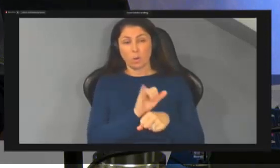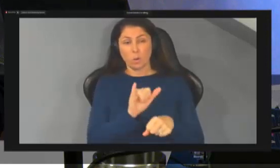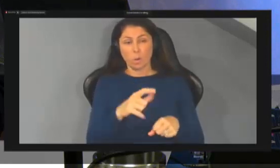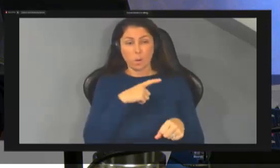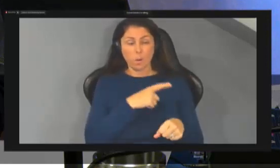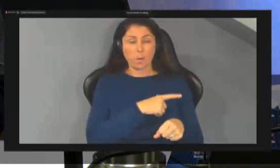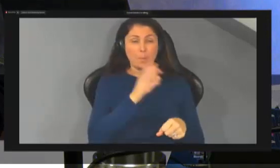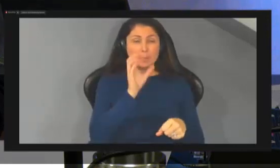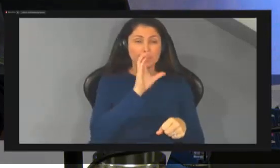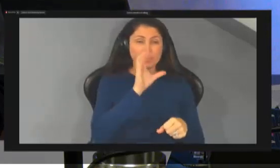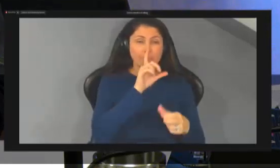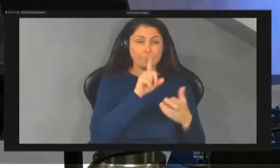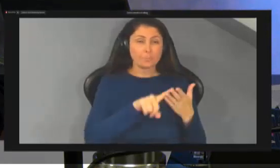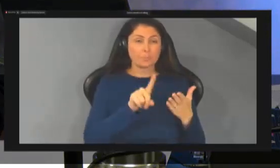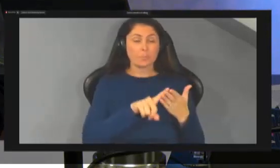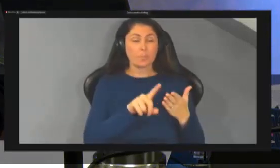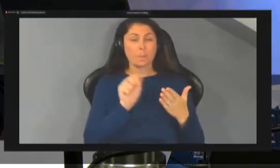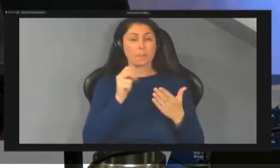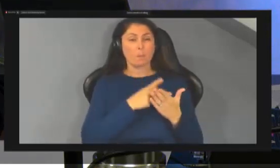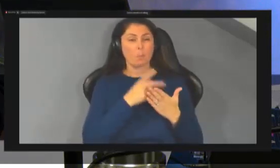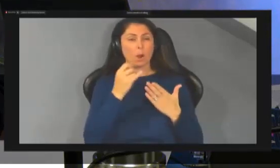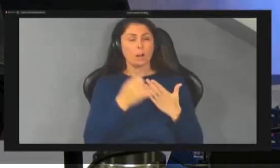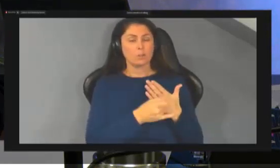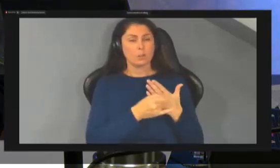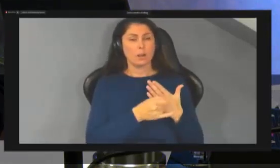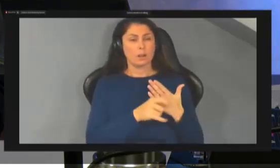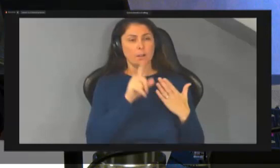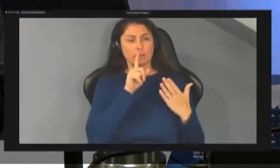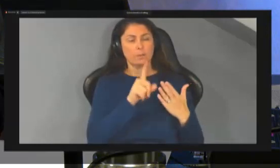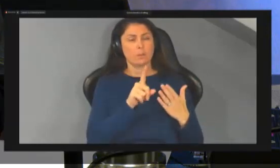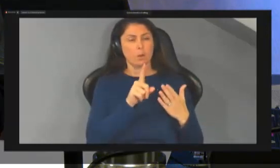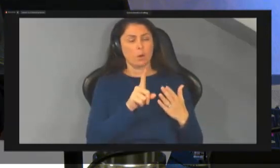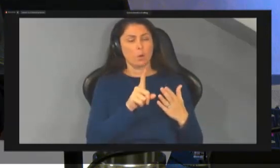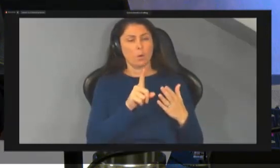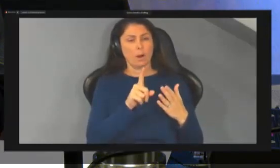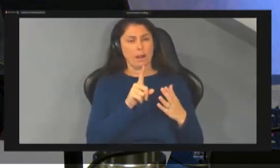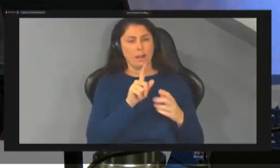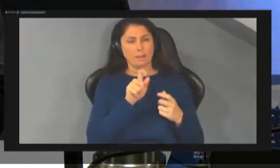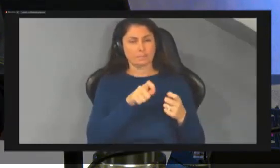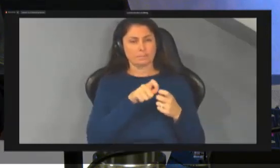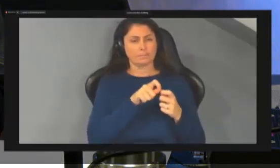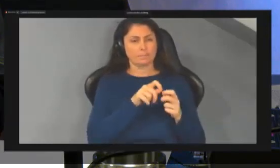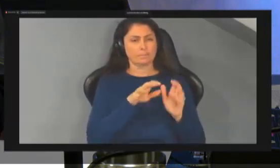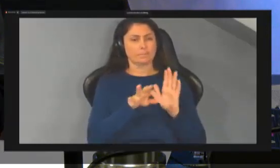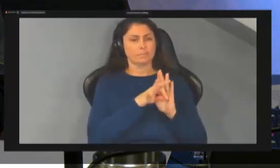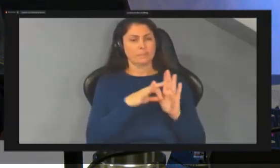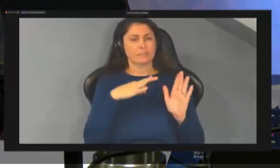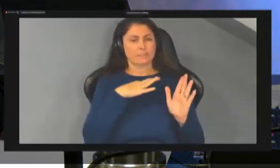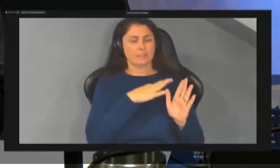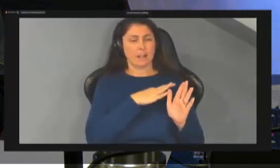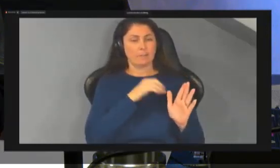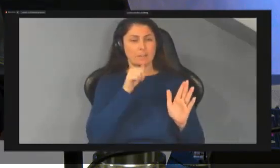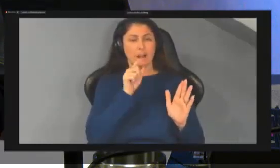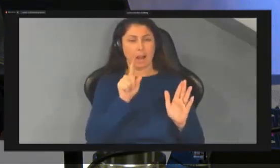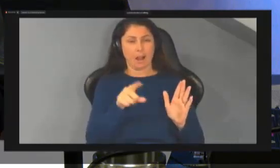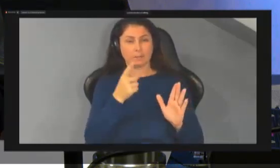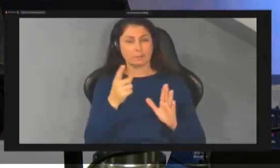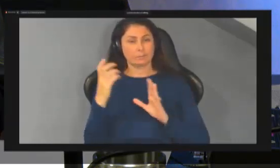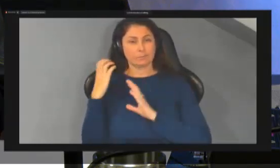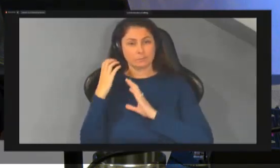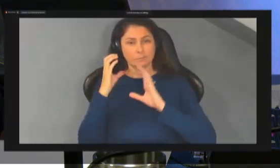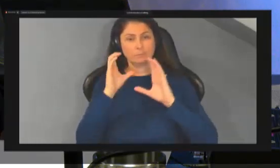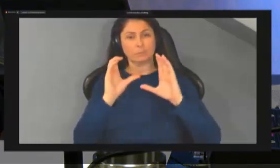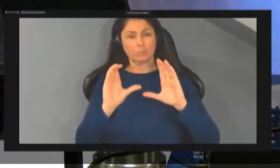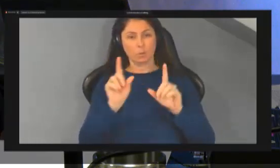exploring a project, there's dedicated staff to do that work. Right, so it's not solely on you as a